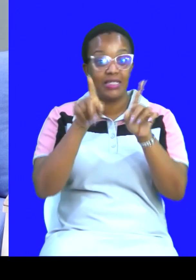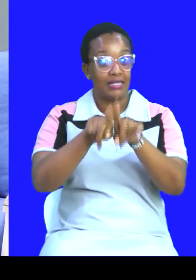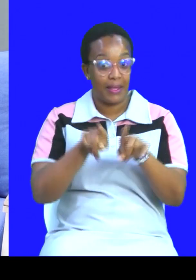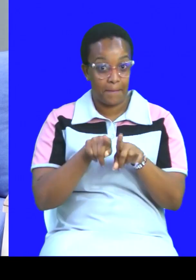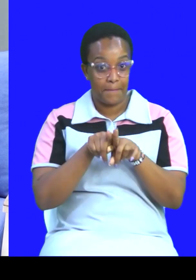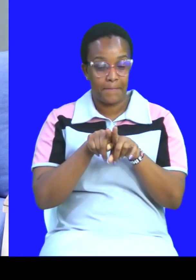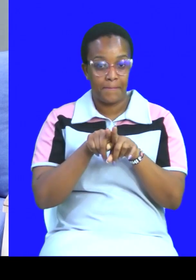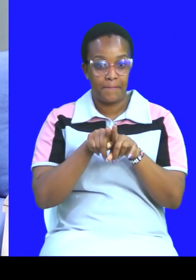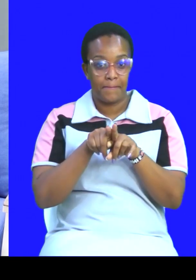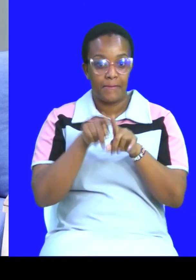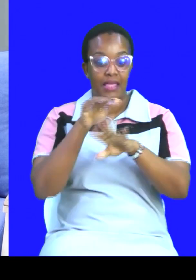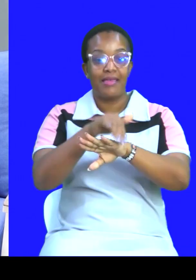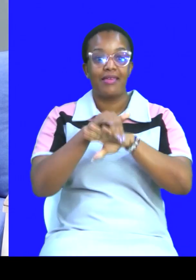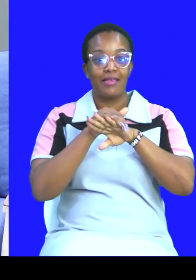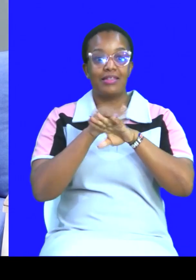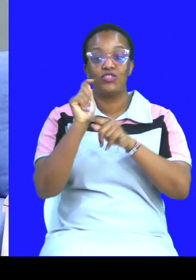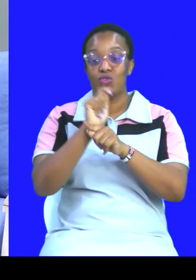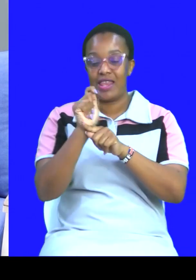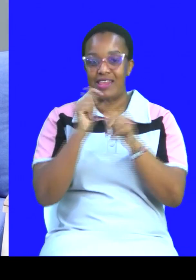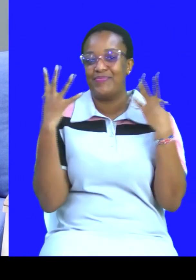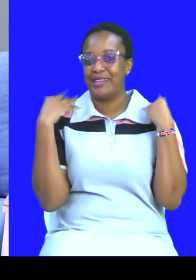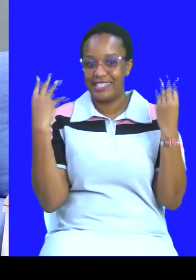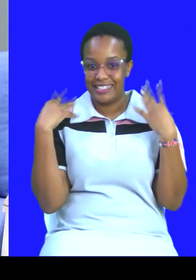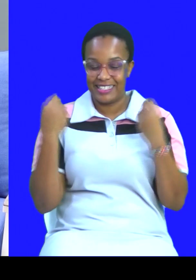English training practice.